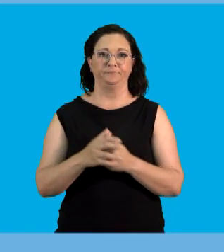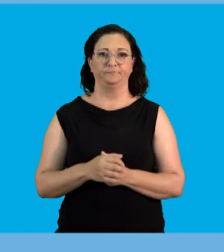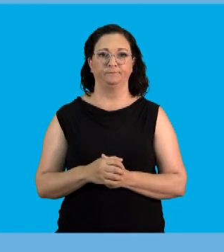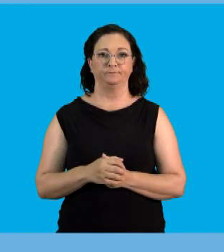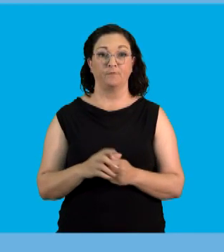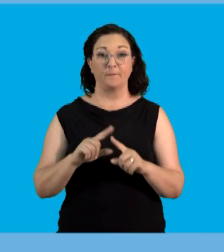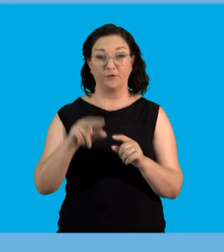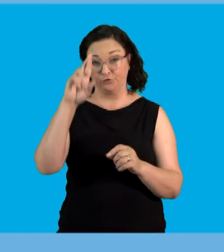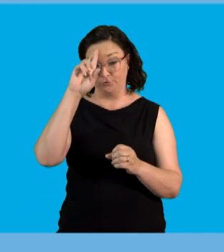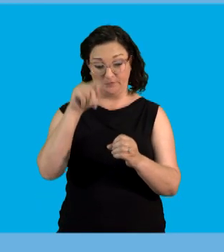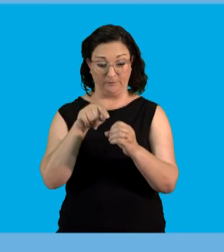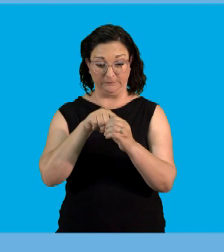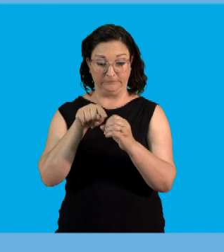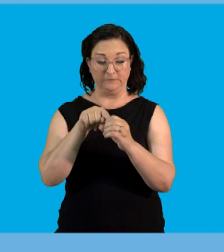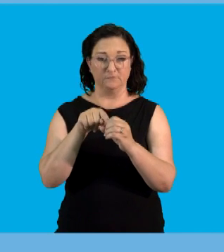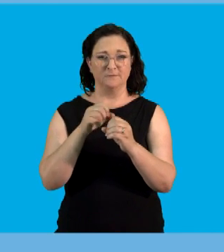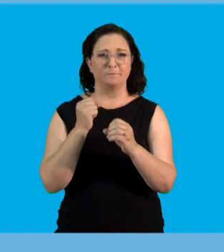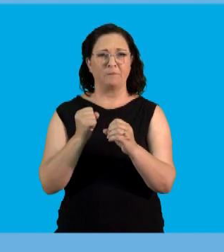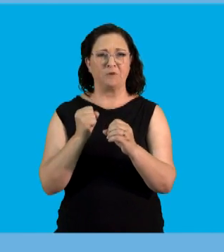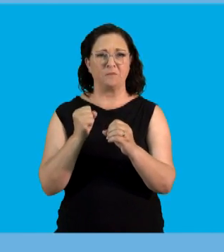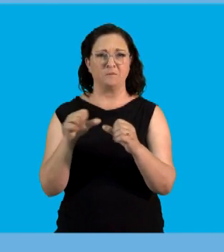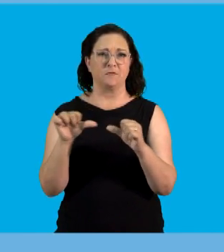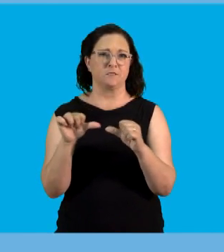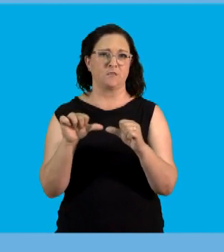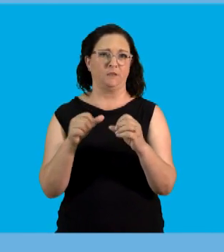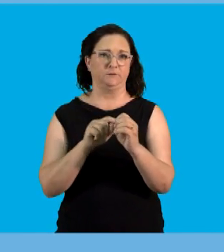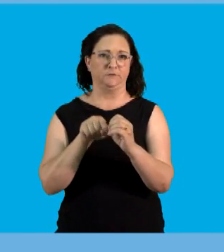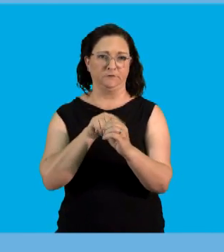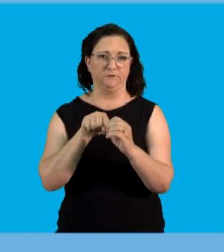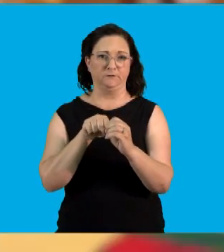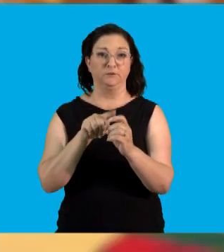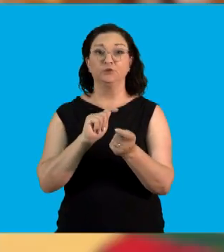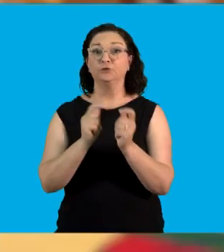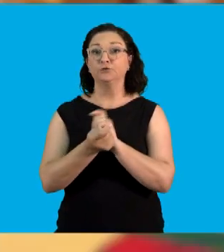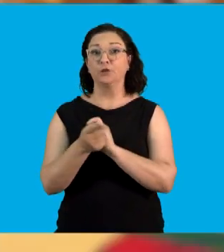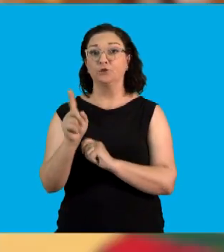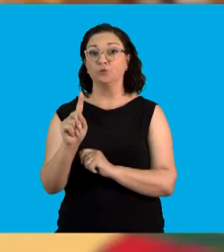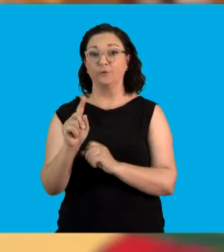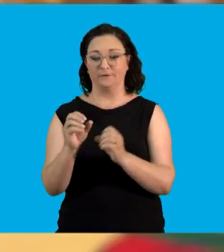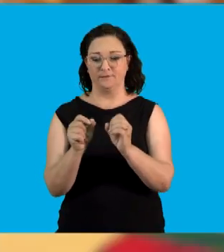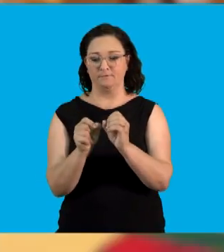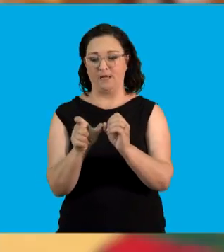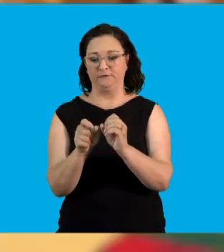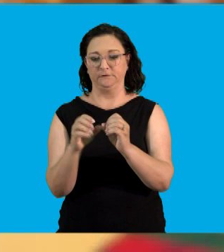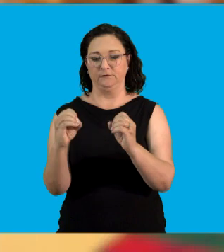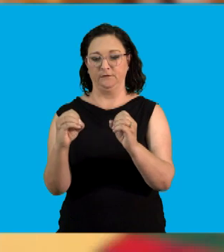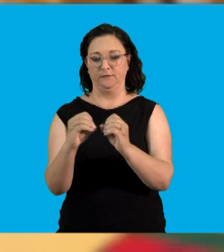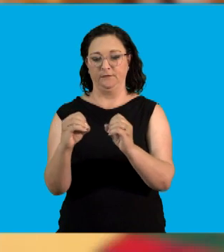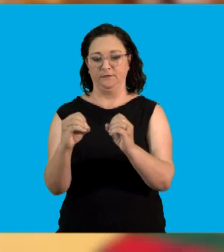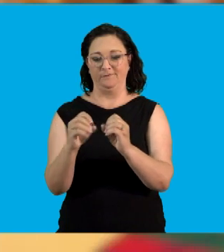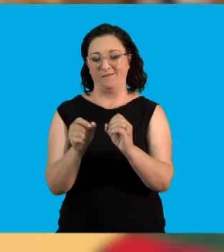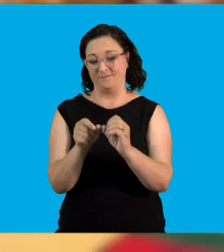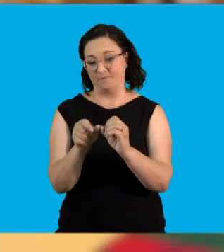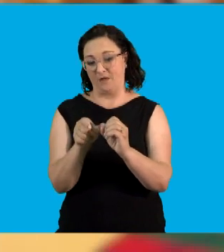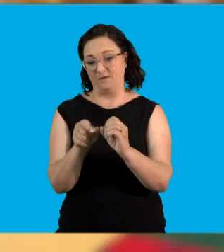contract. But remember, the particles themselves, they remain the same in terms of the size. What changes is the spaces between the